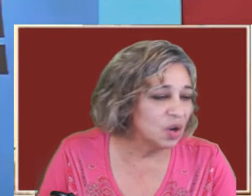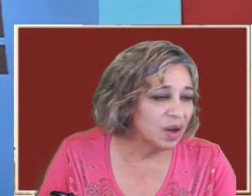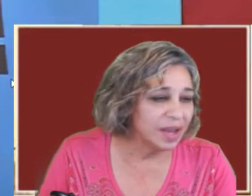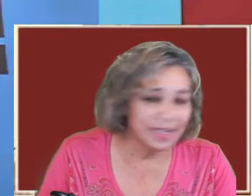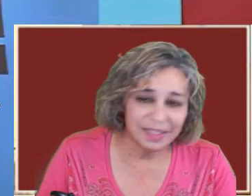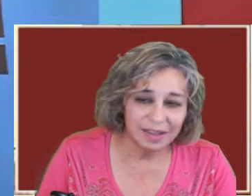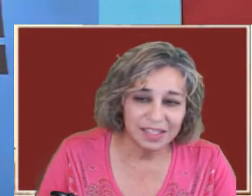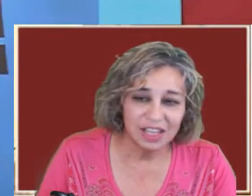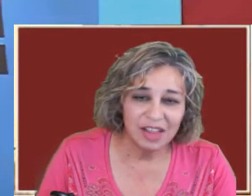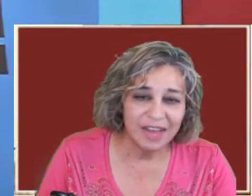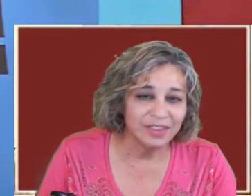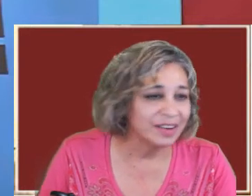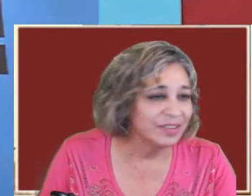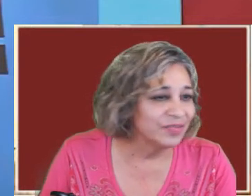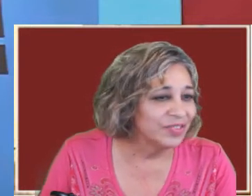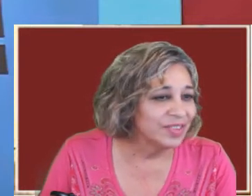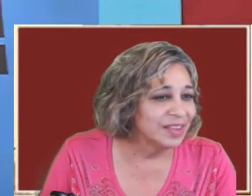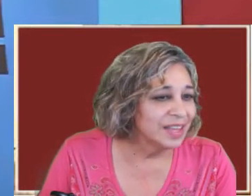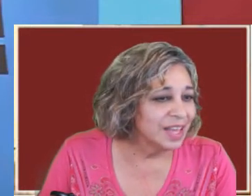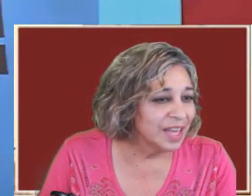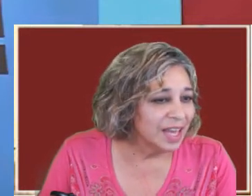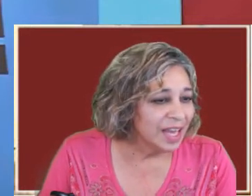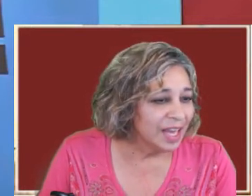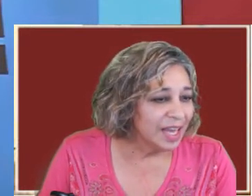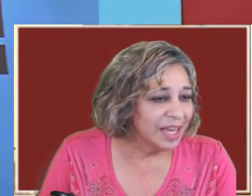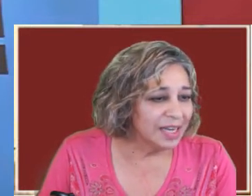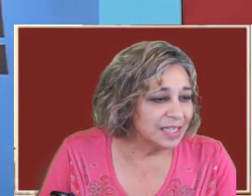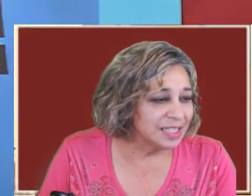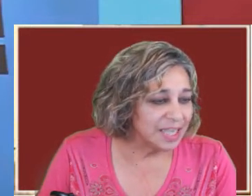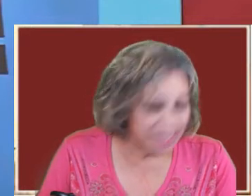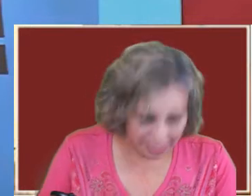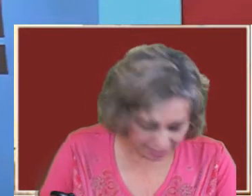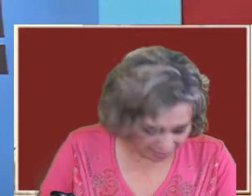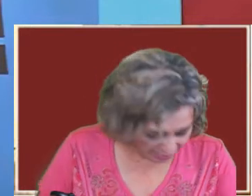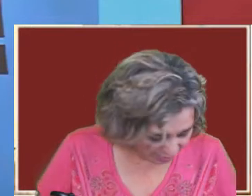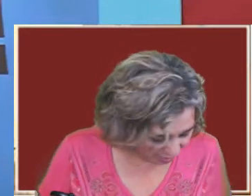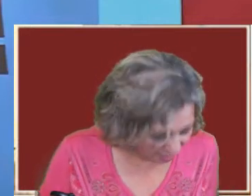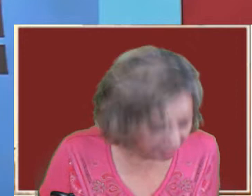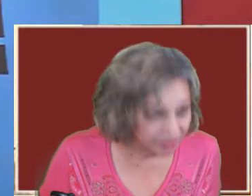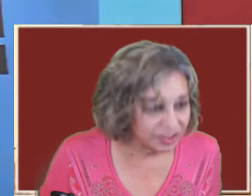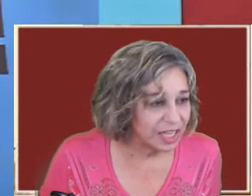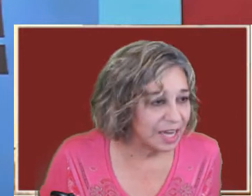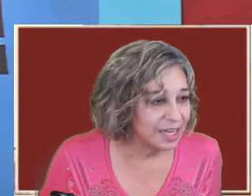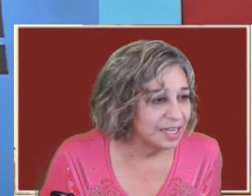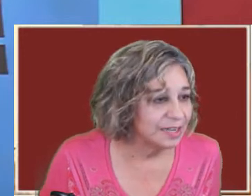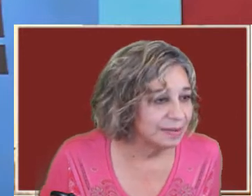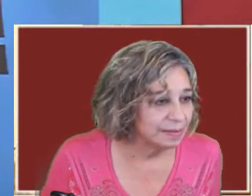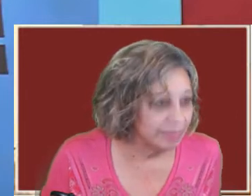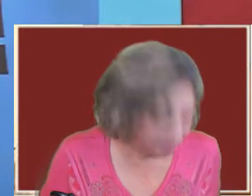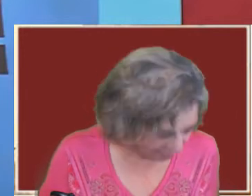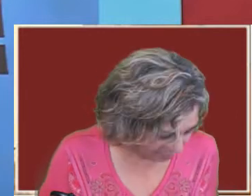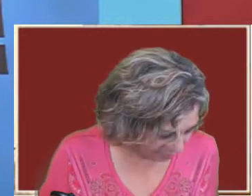know, it's all out there. And let's see, let's look at another slide.